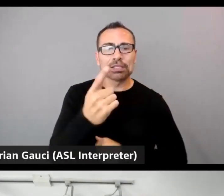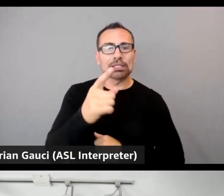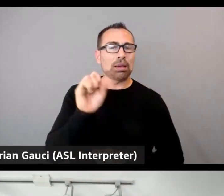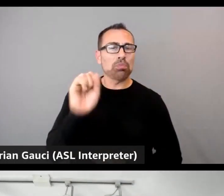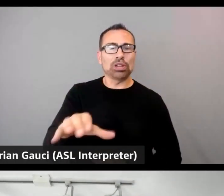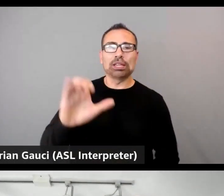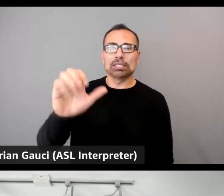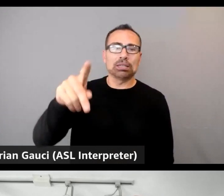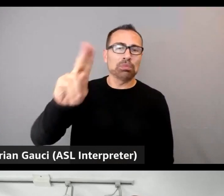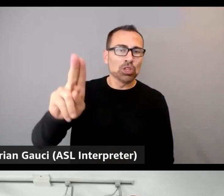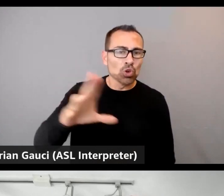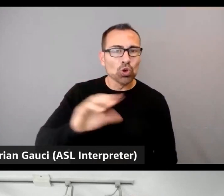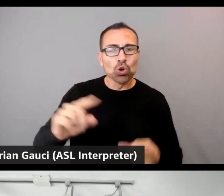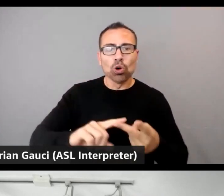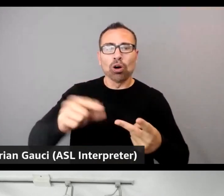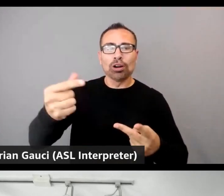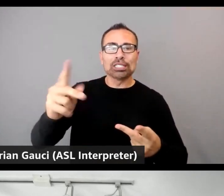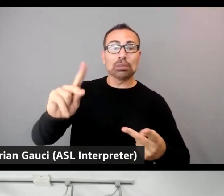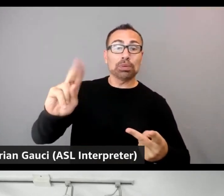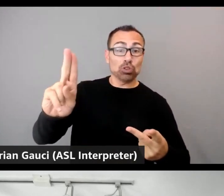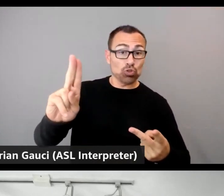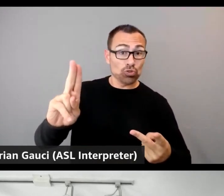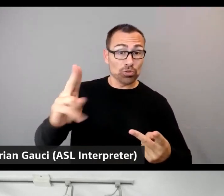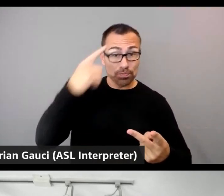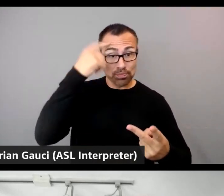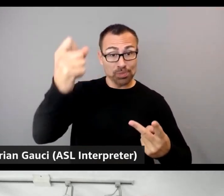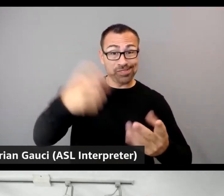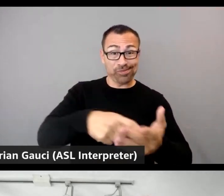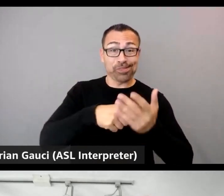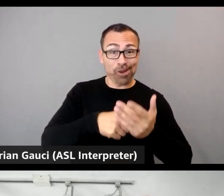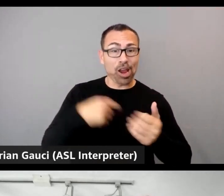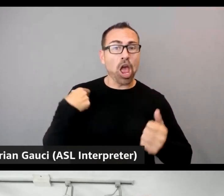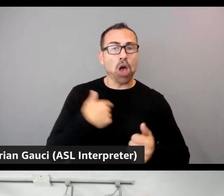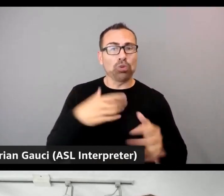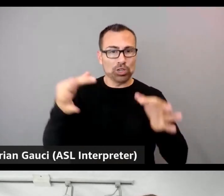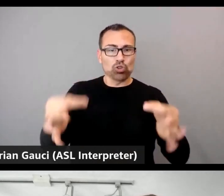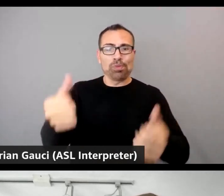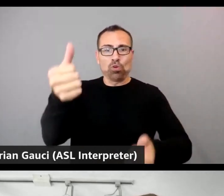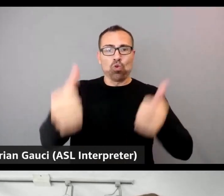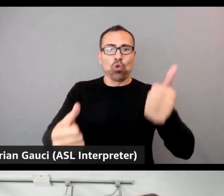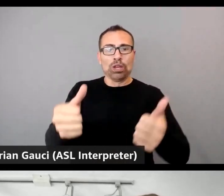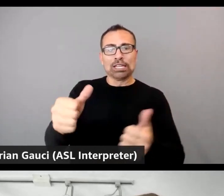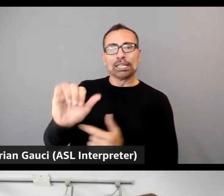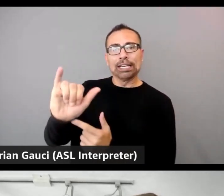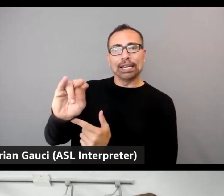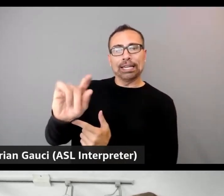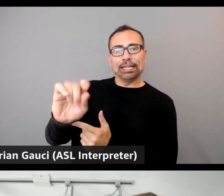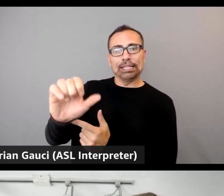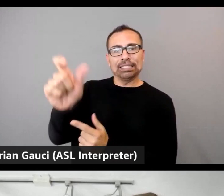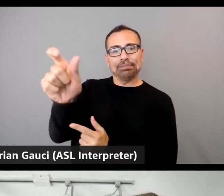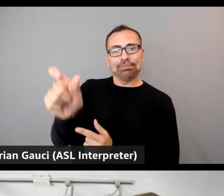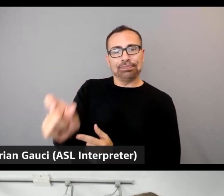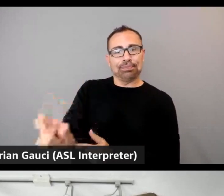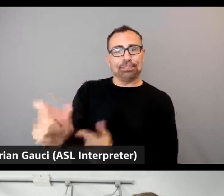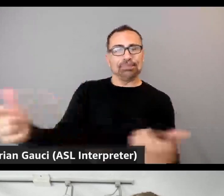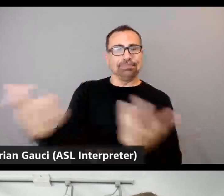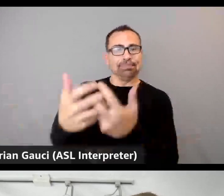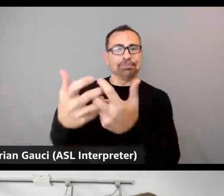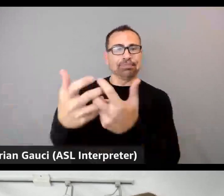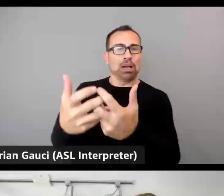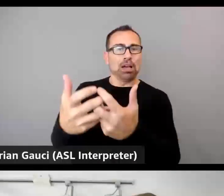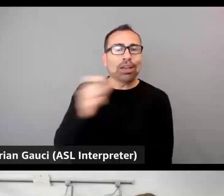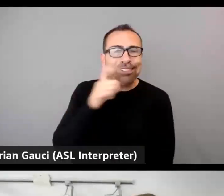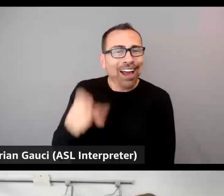memory that they need, and we pick the best instance for them. And so they're not going through and selecting an instance, but we actually do all of that. And then